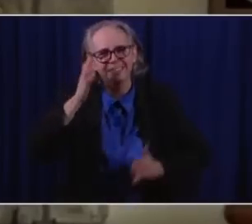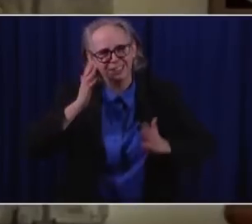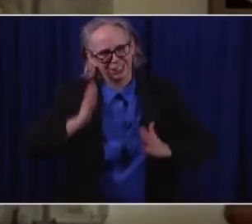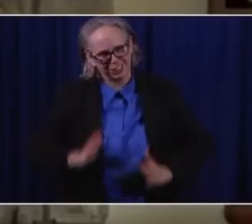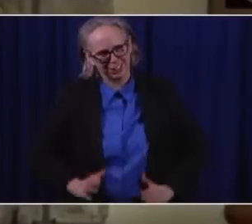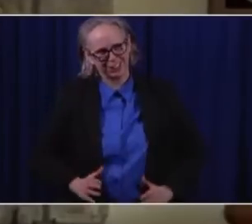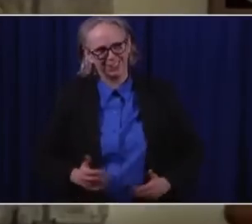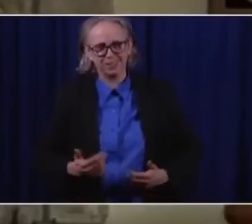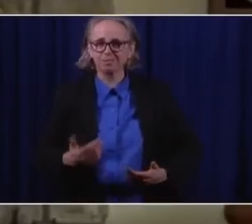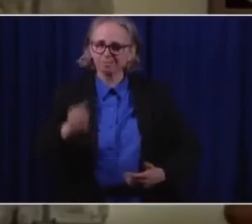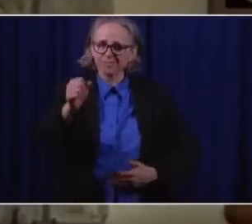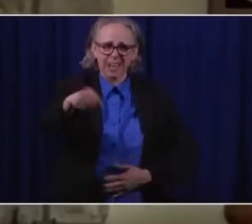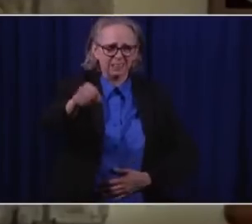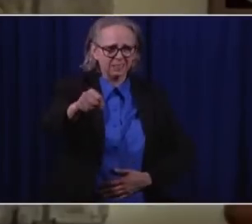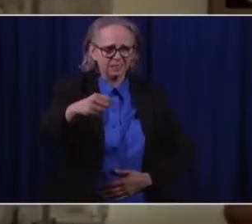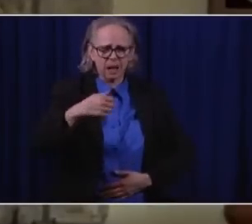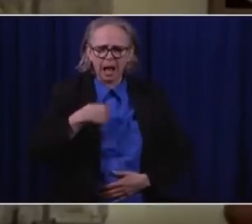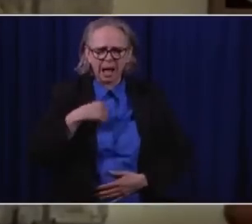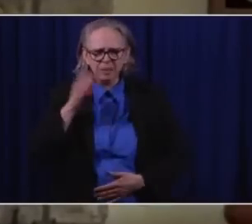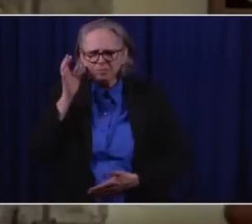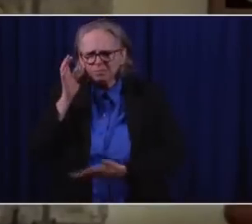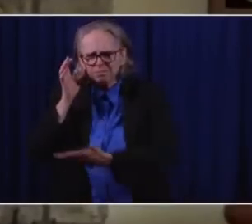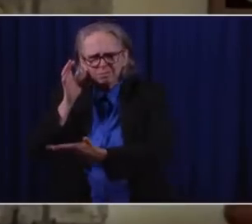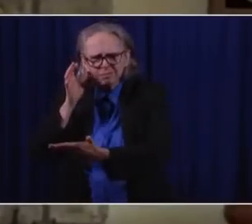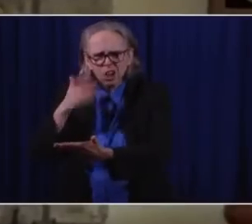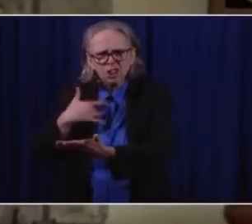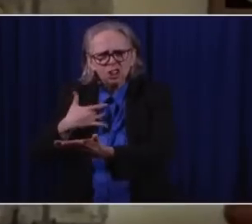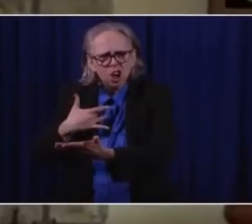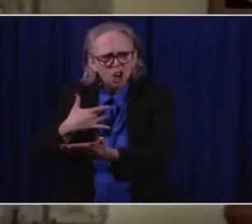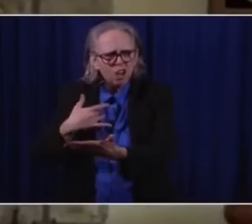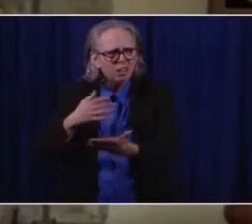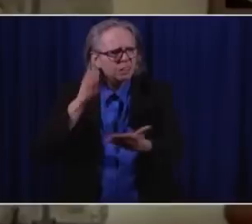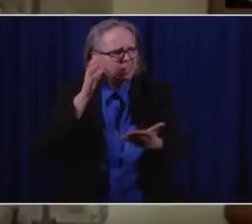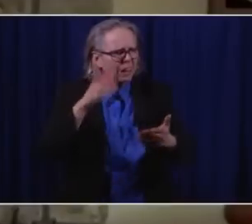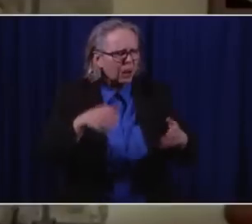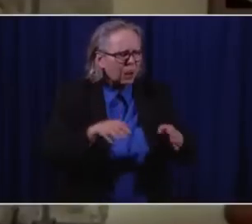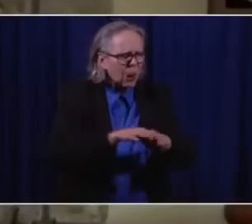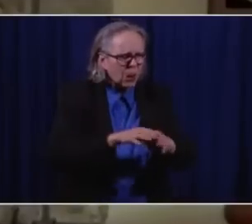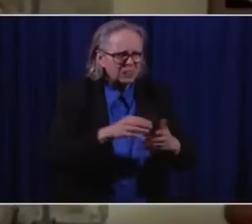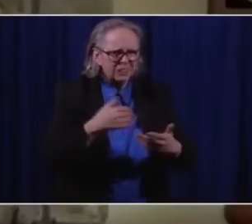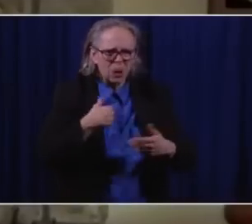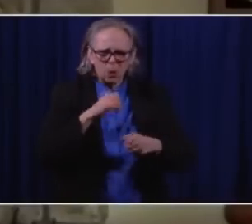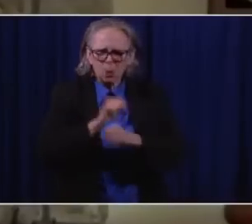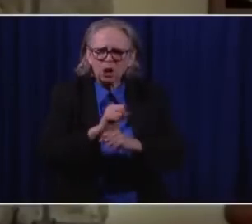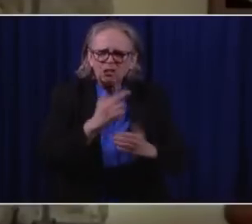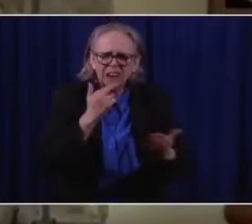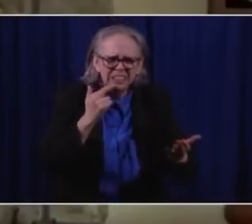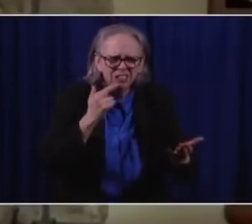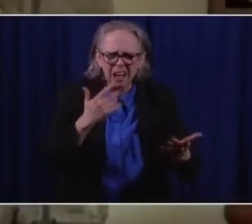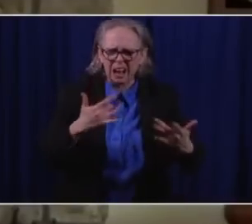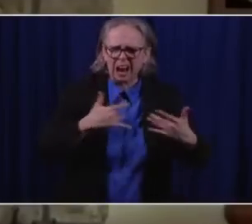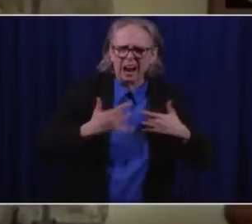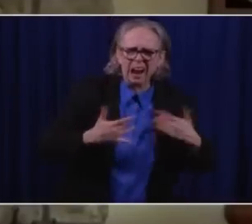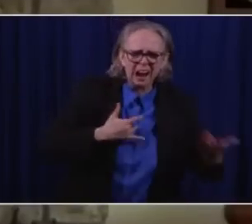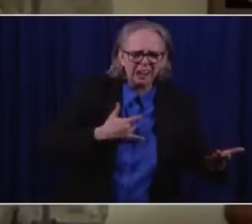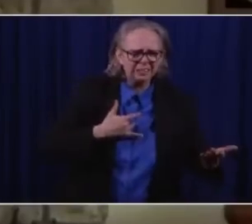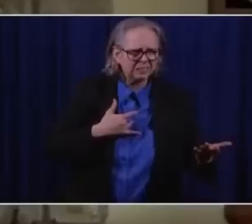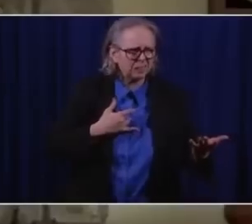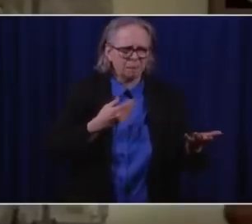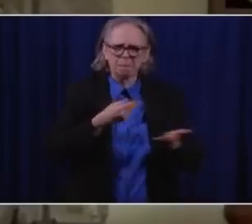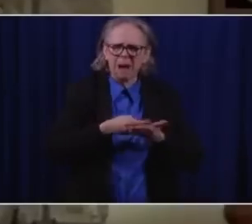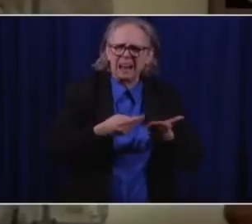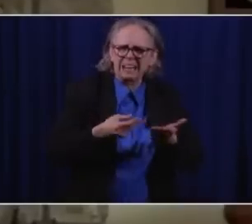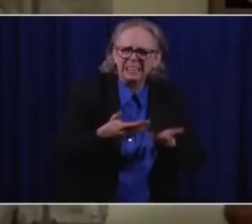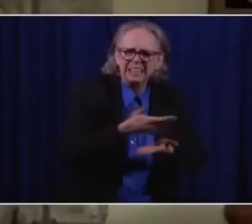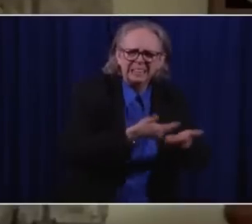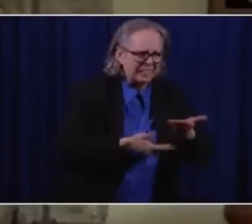ability to feed their family on working in a restaurant. I think that's something that I should do. I